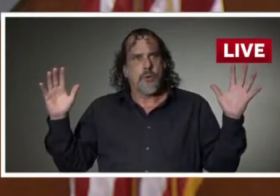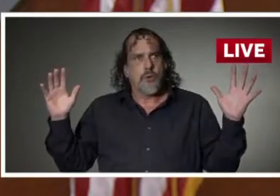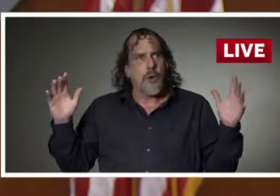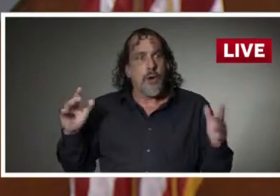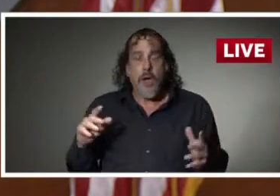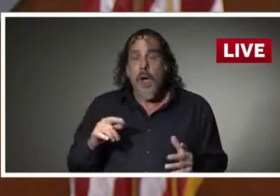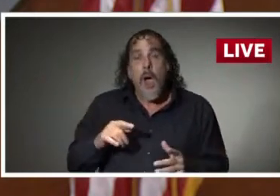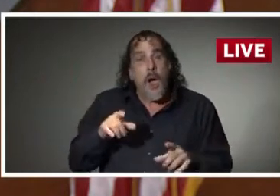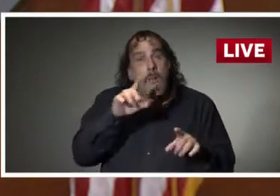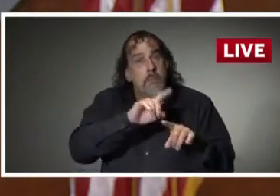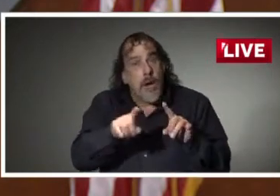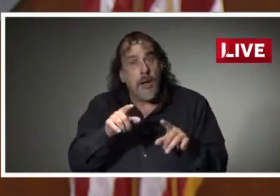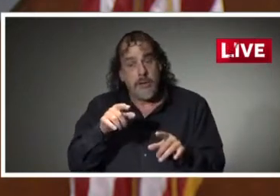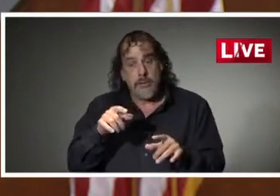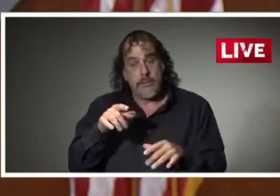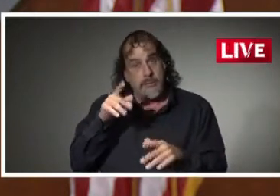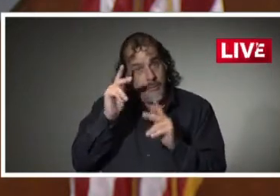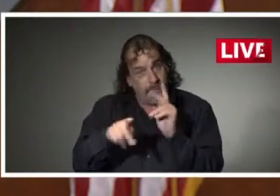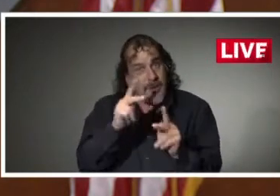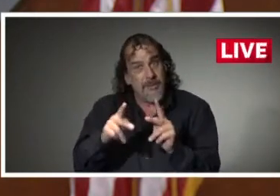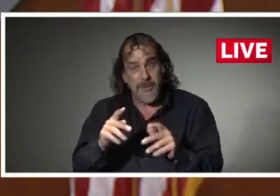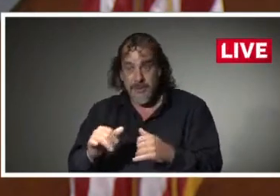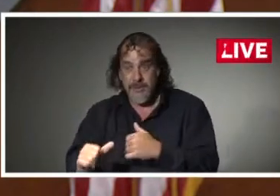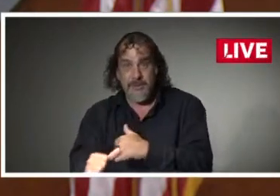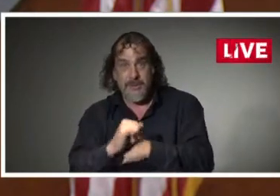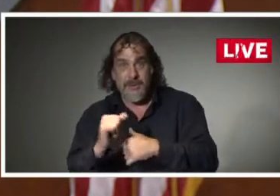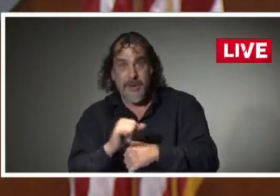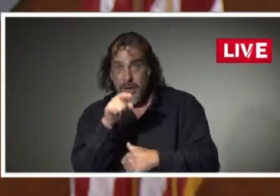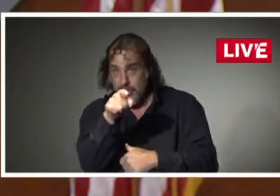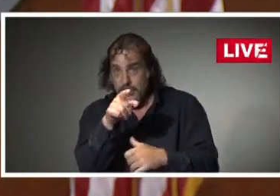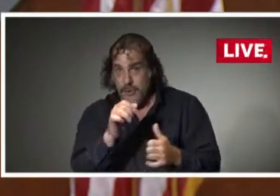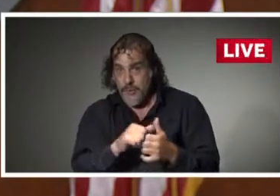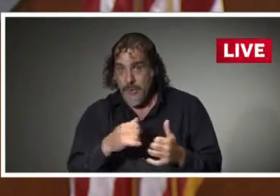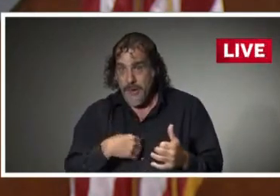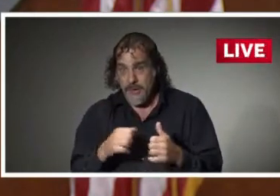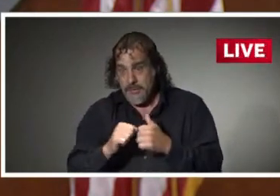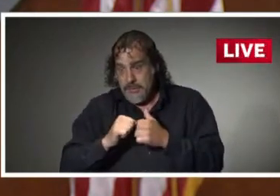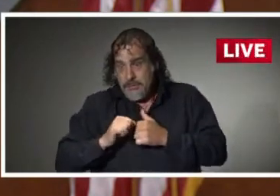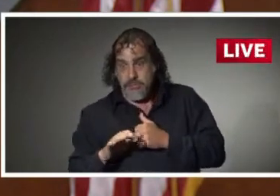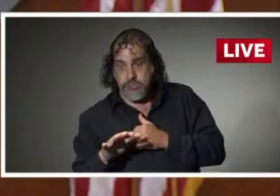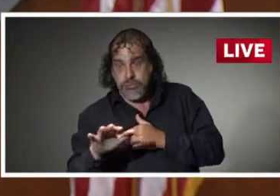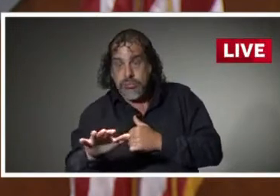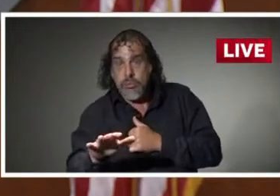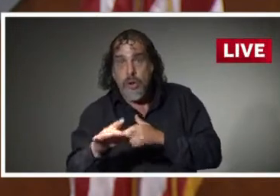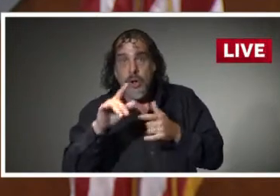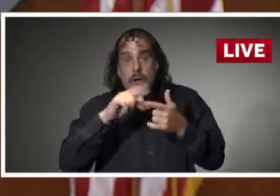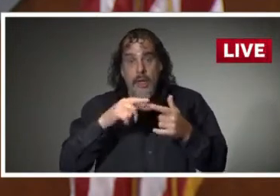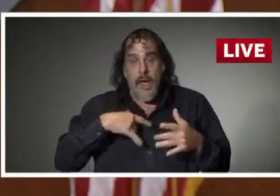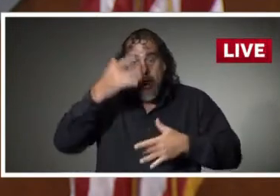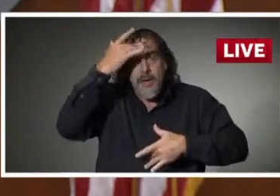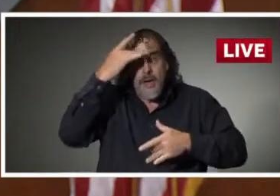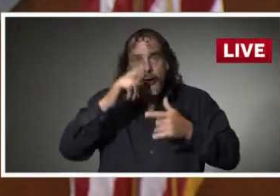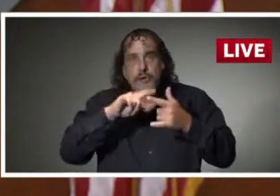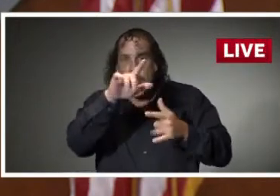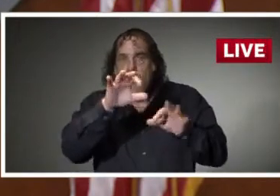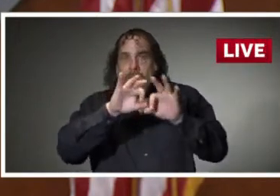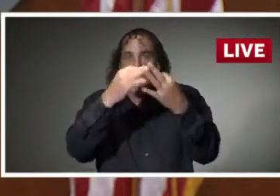We're also all at risk of being the person who gave this deadly virus to a loved one.